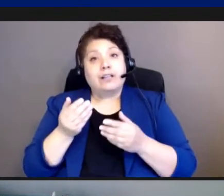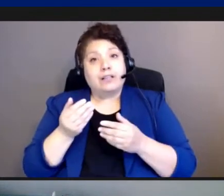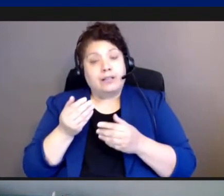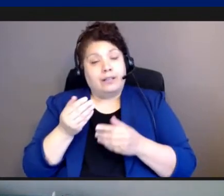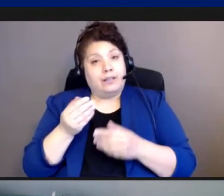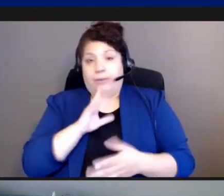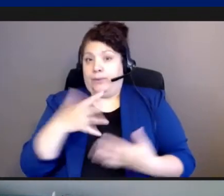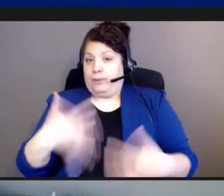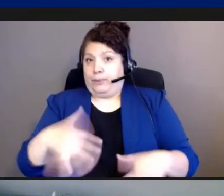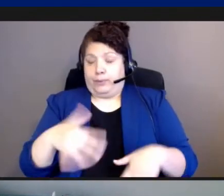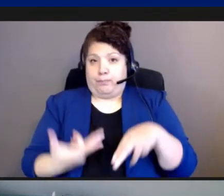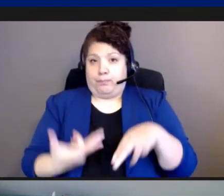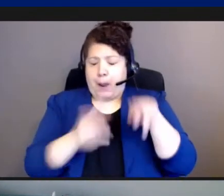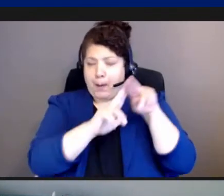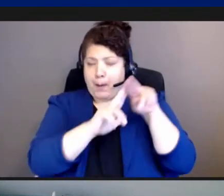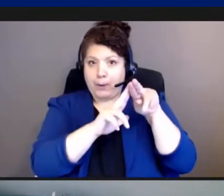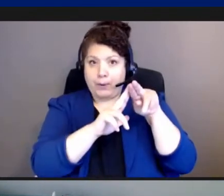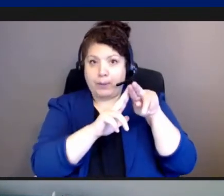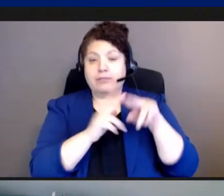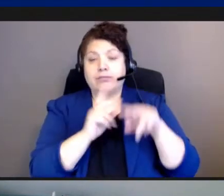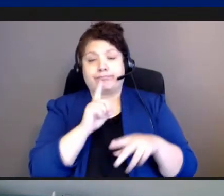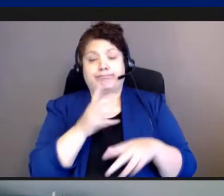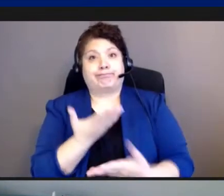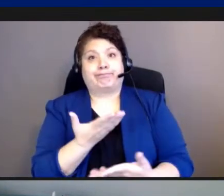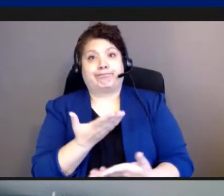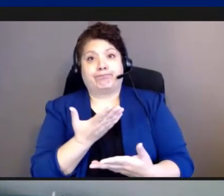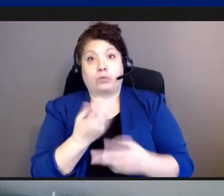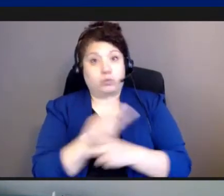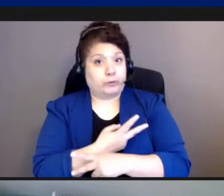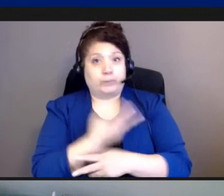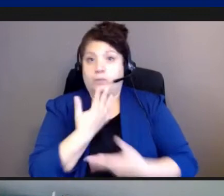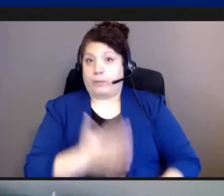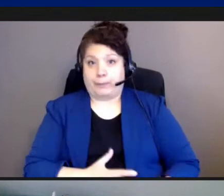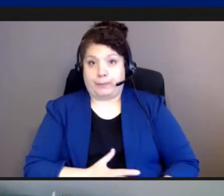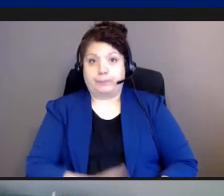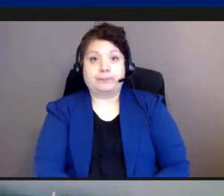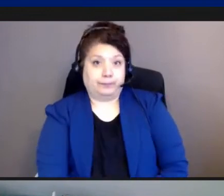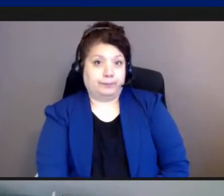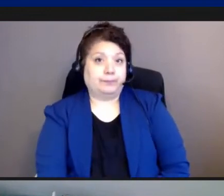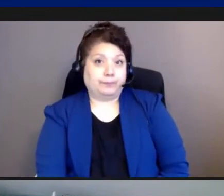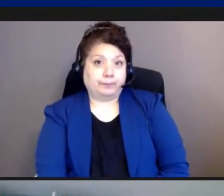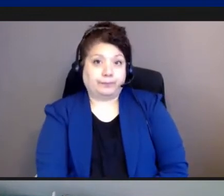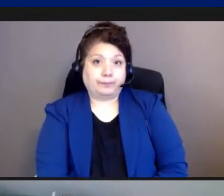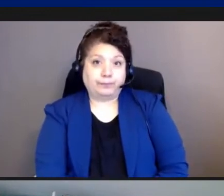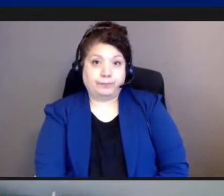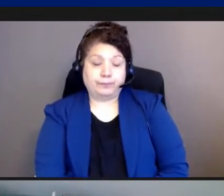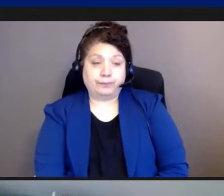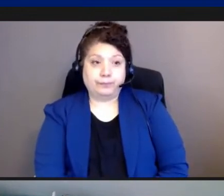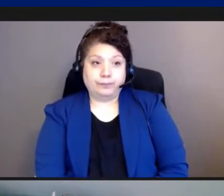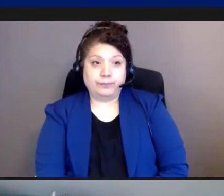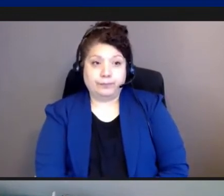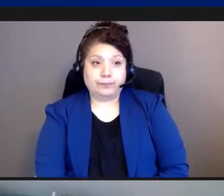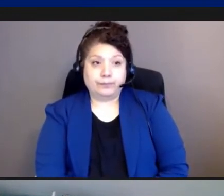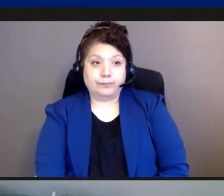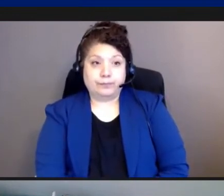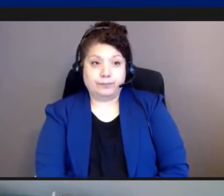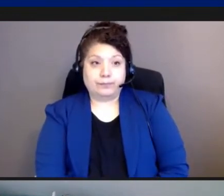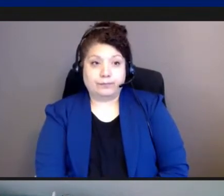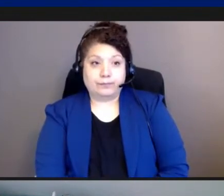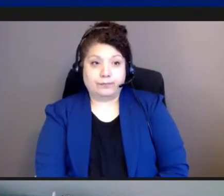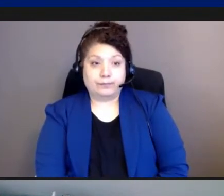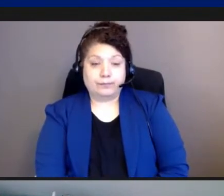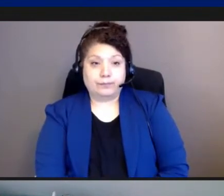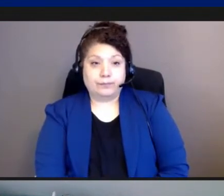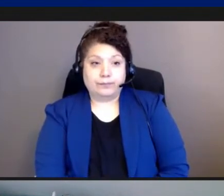really don't want to break. Aujourd'hui, nous rapportons 183 personnes ayant obtenu un test positif à la